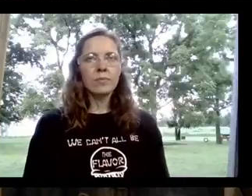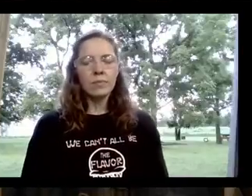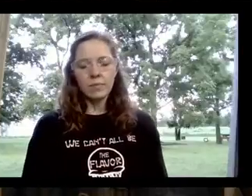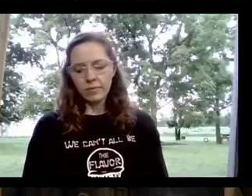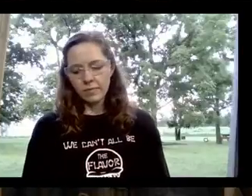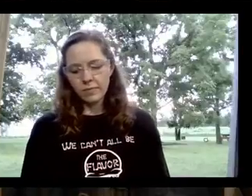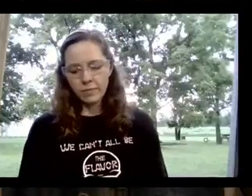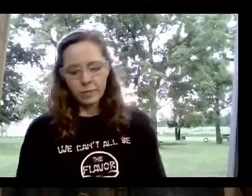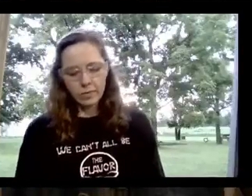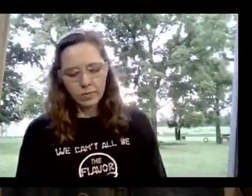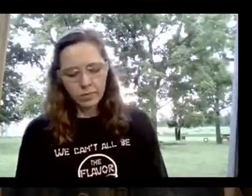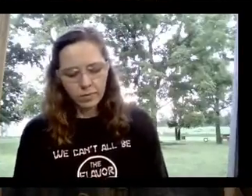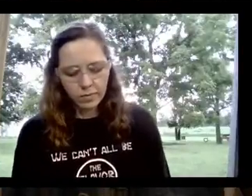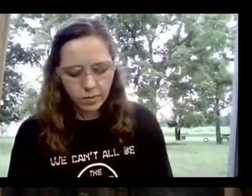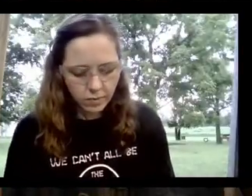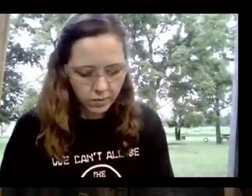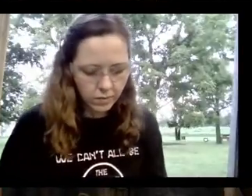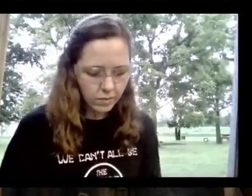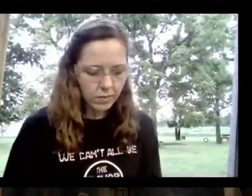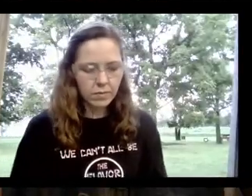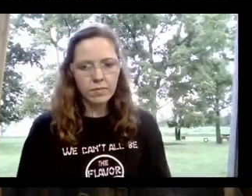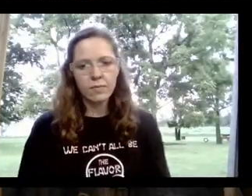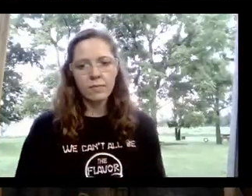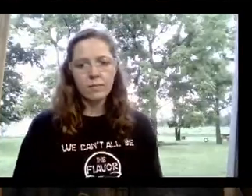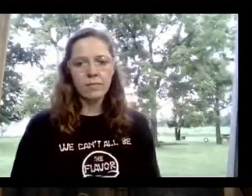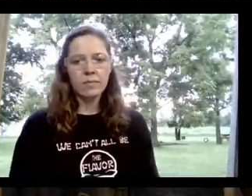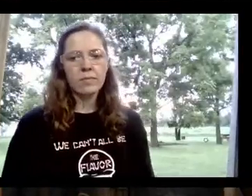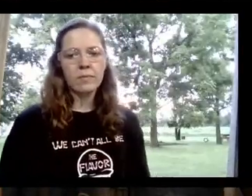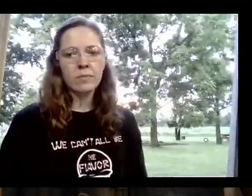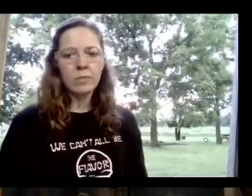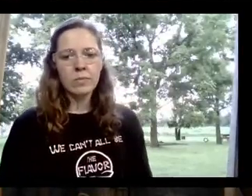of all my chisels, chasing chisels, and whatnot.